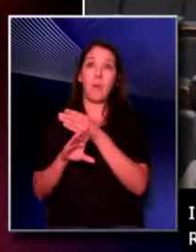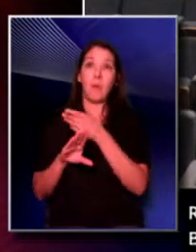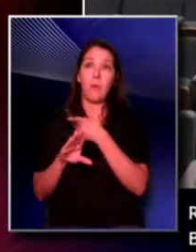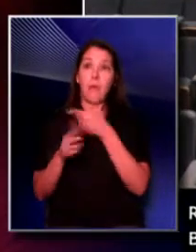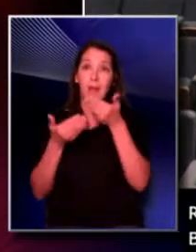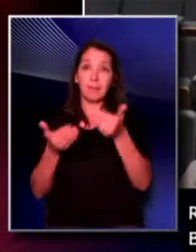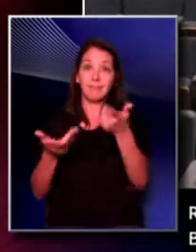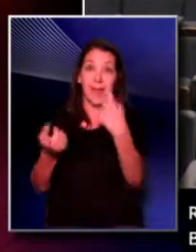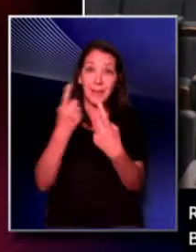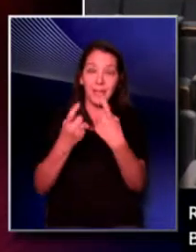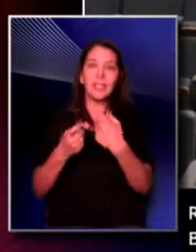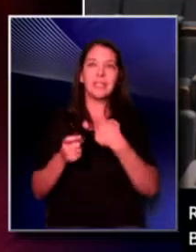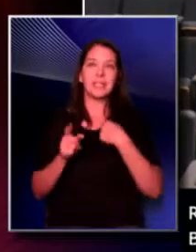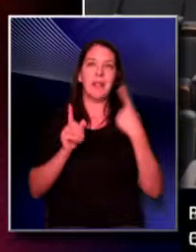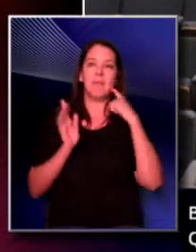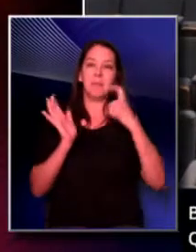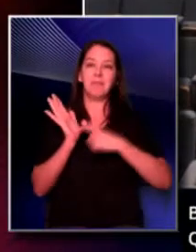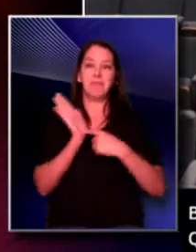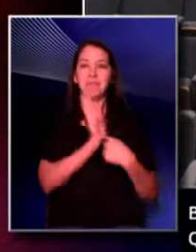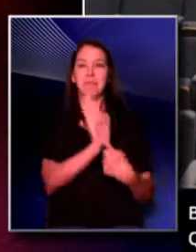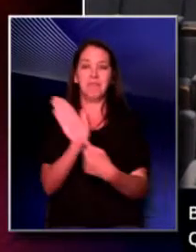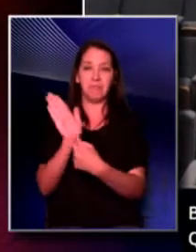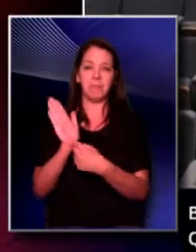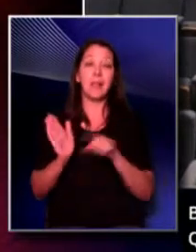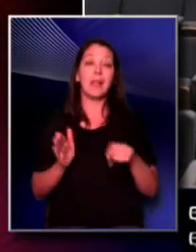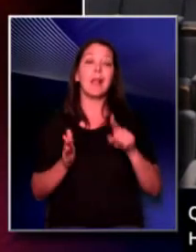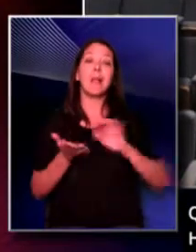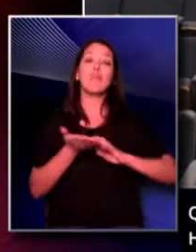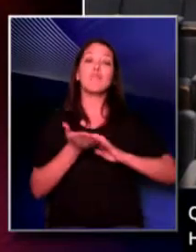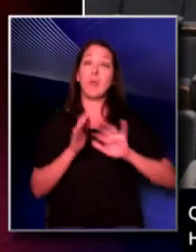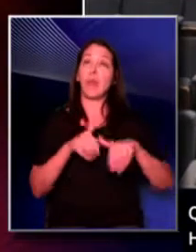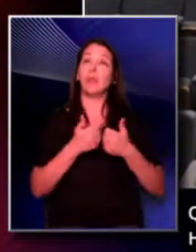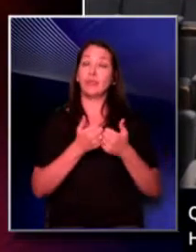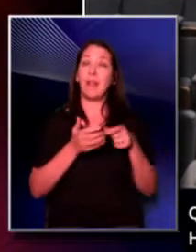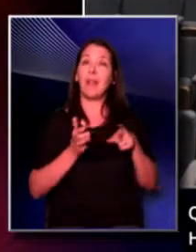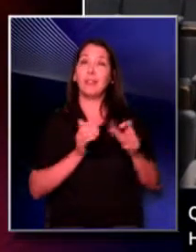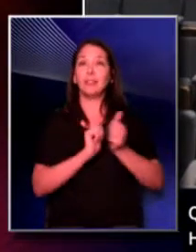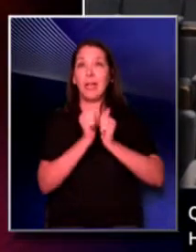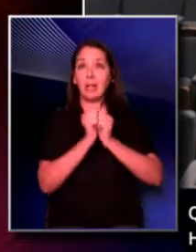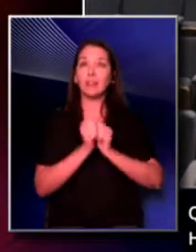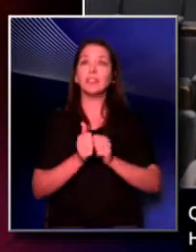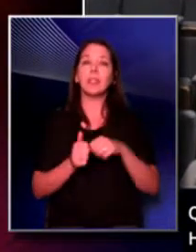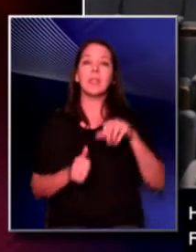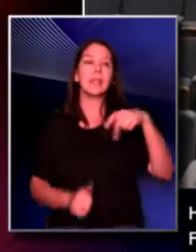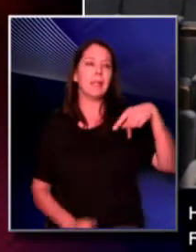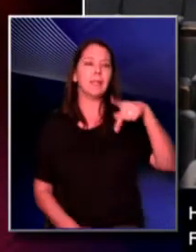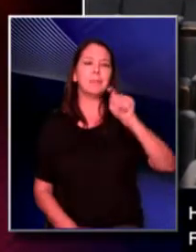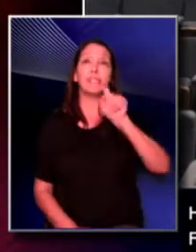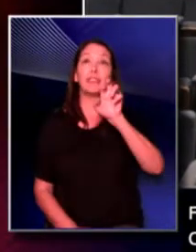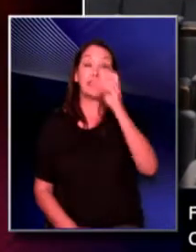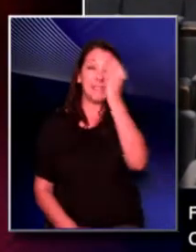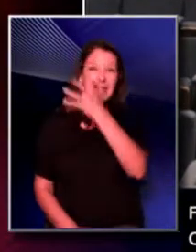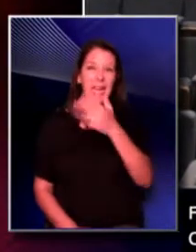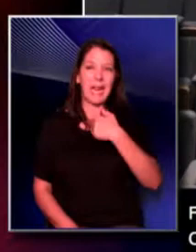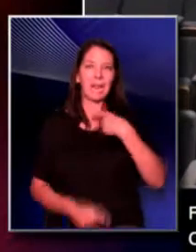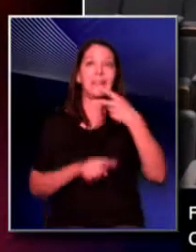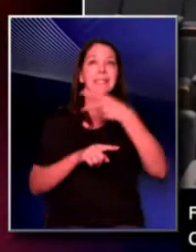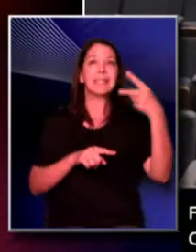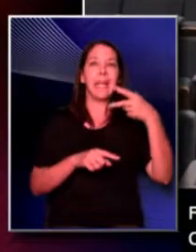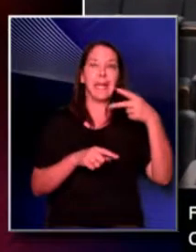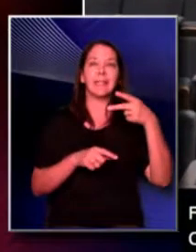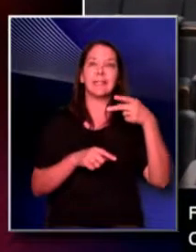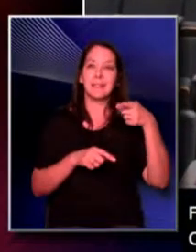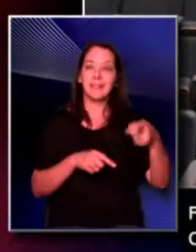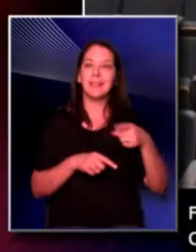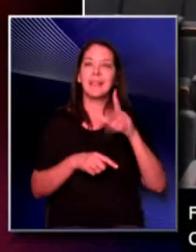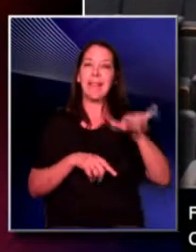things. First of all, for the Arizona Braille Challenge, Sierra Peterson, just to clarify, she got second place in her division on the